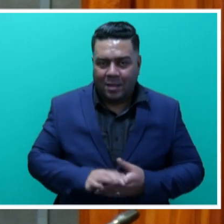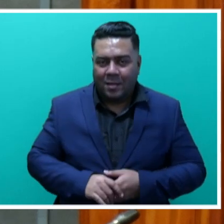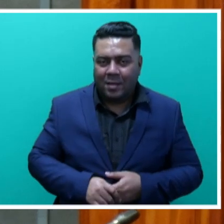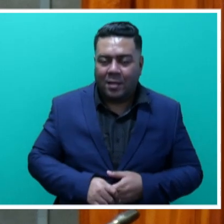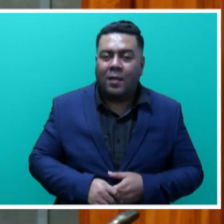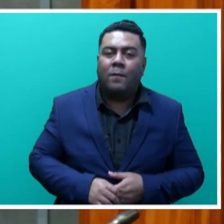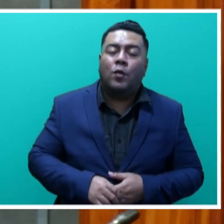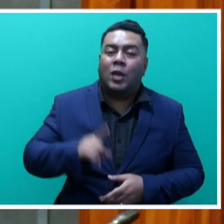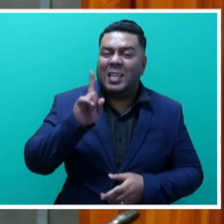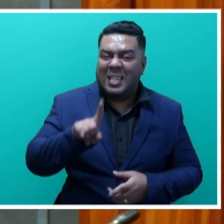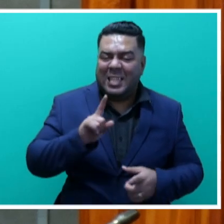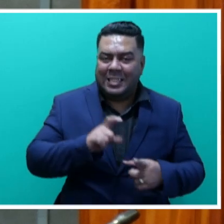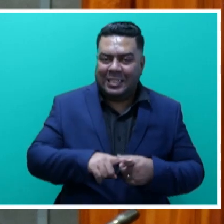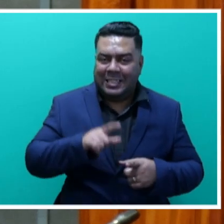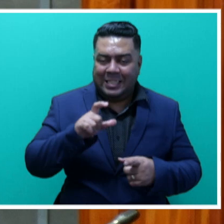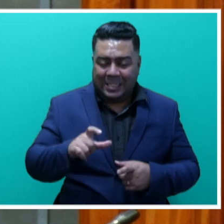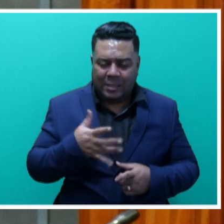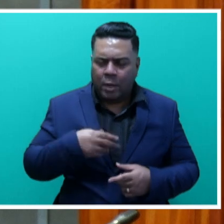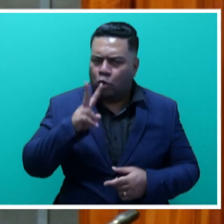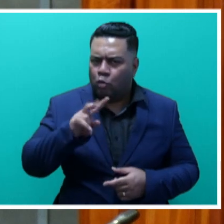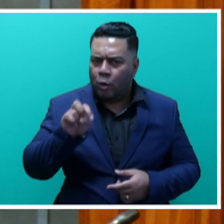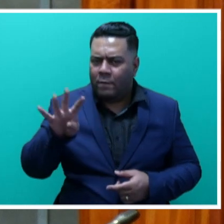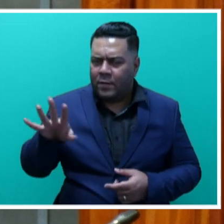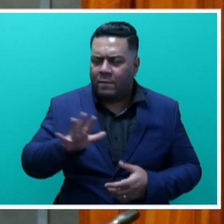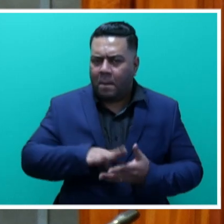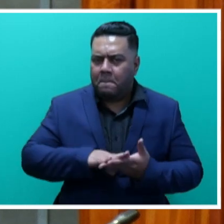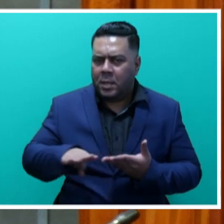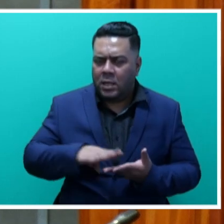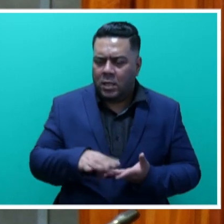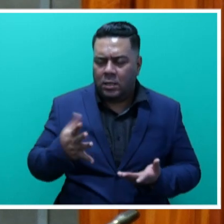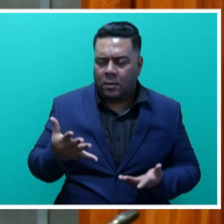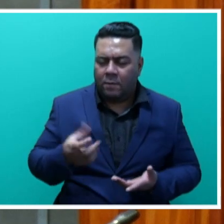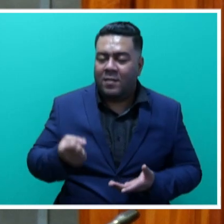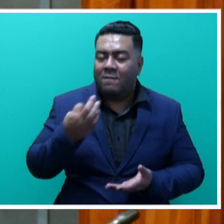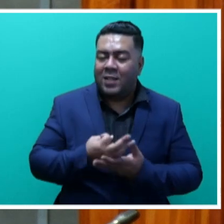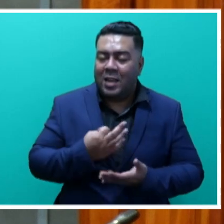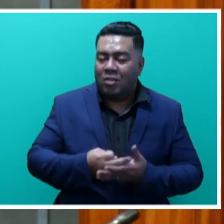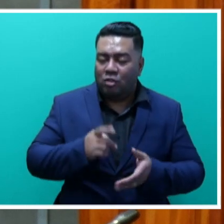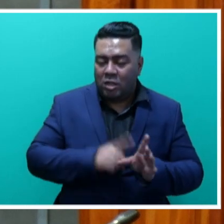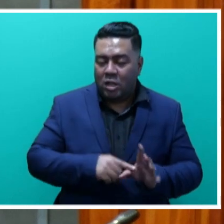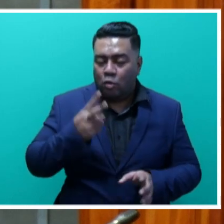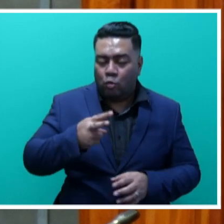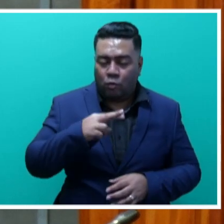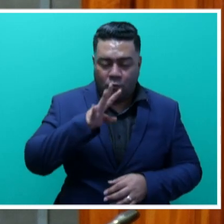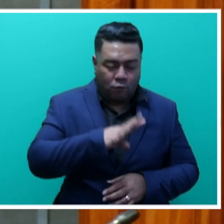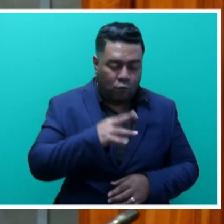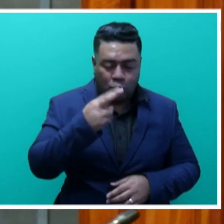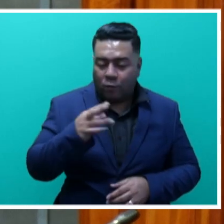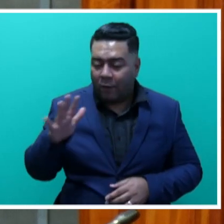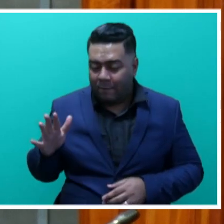for ECE by 2.5 million to 22.3 million in financial year 24-25, which